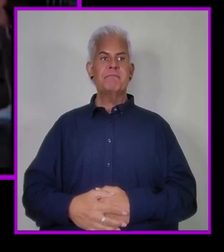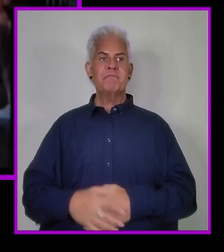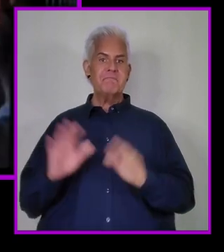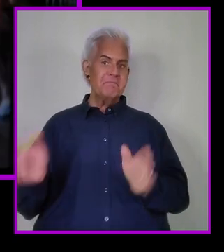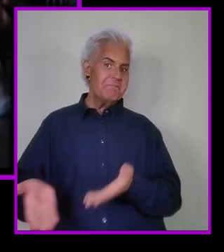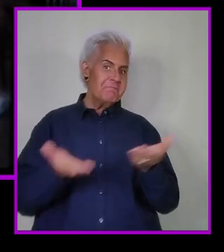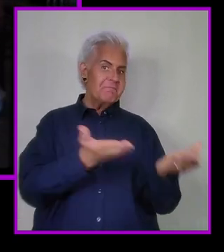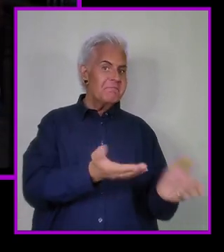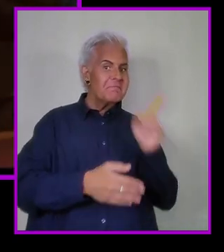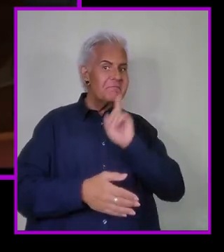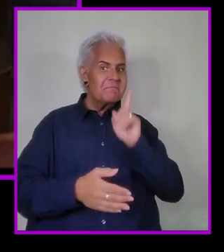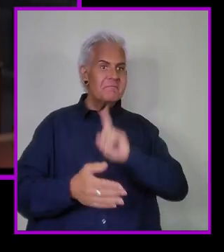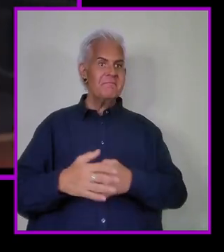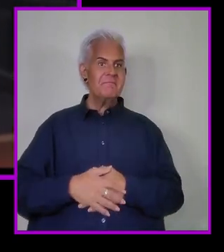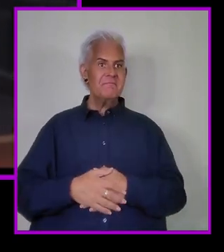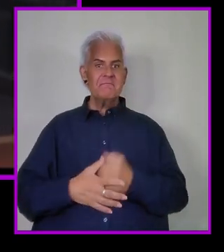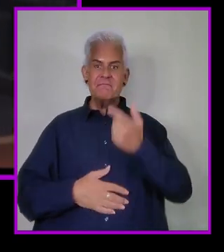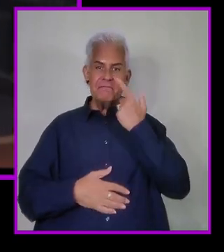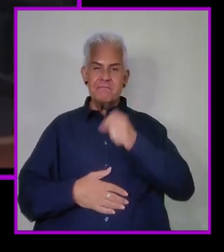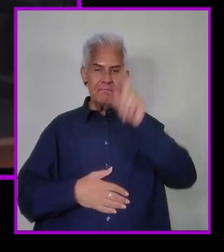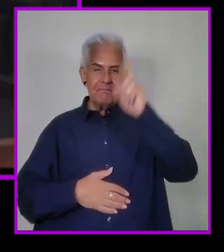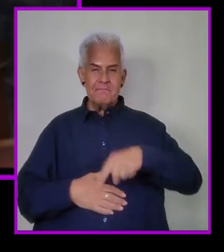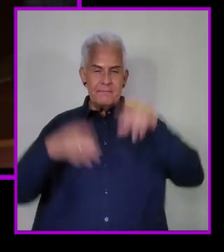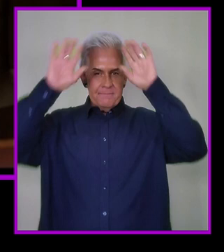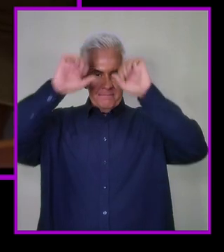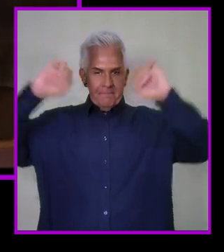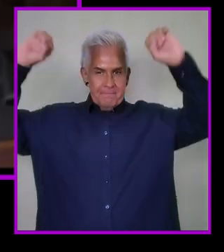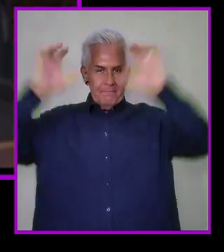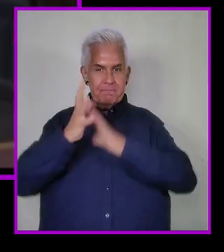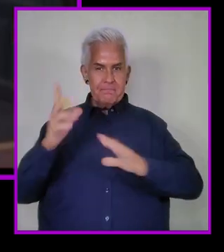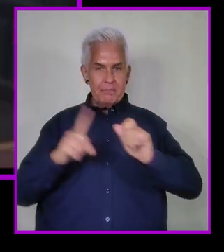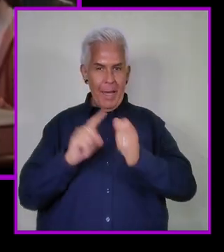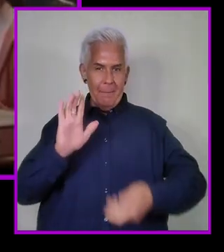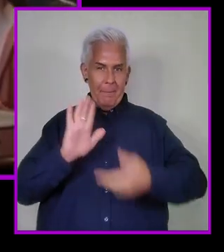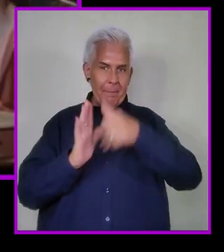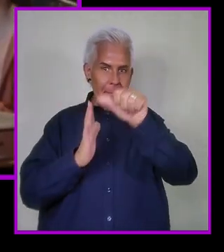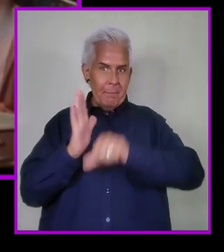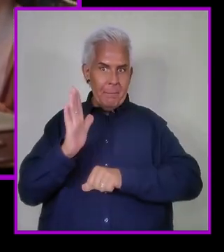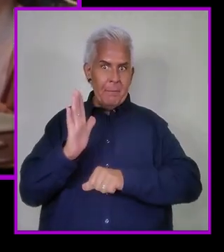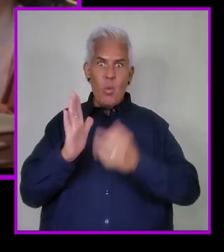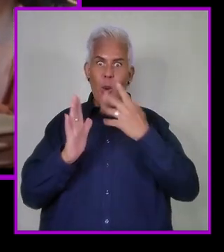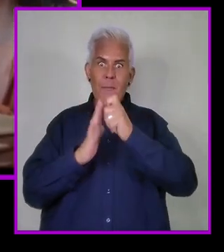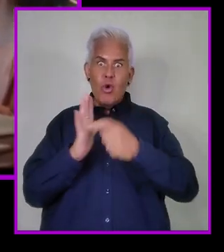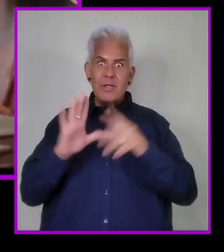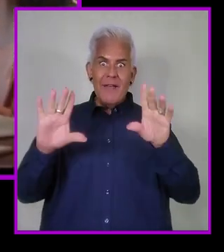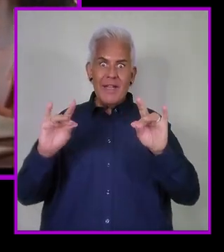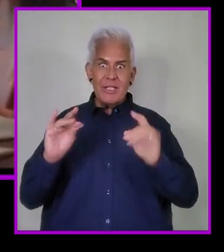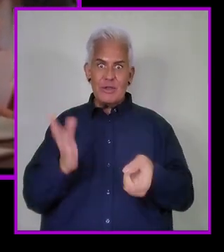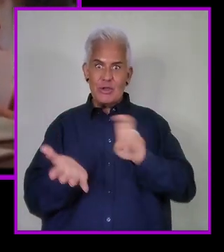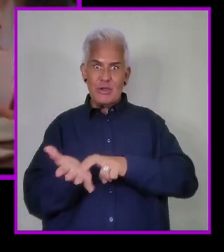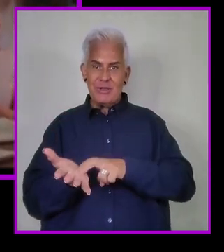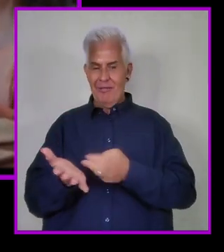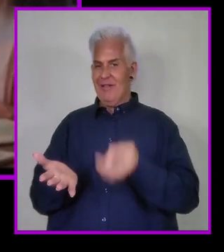There you are, lasses. You'll find all the Viking maps you want and more besides. Give us a mention of your project, eh? You'll be featured